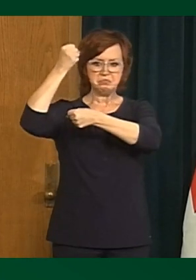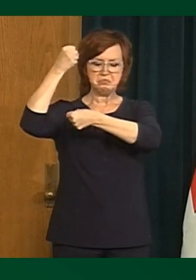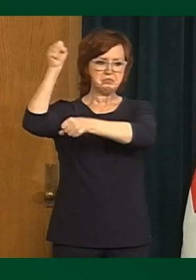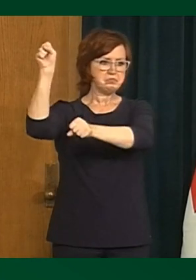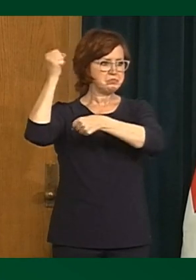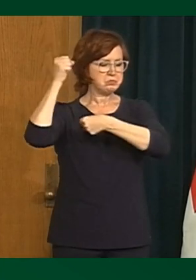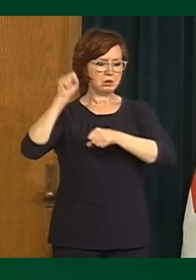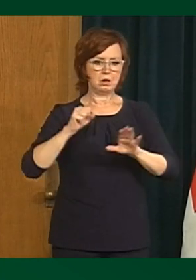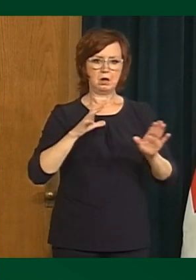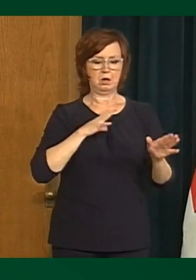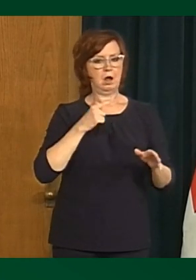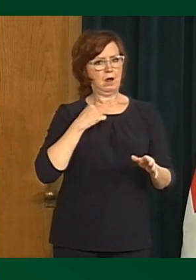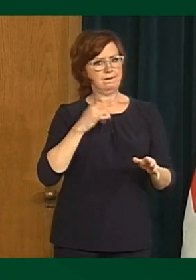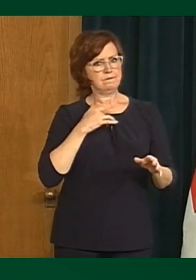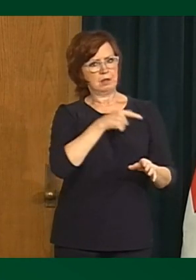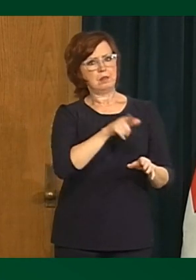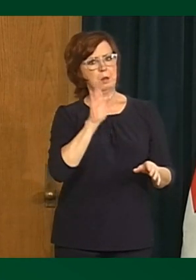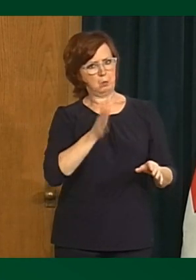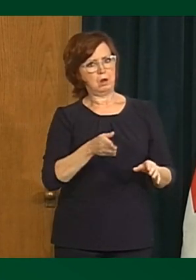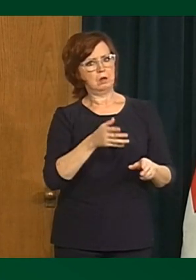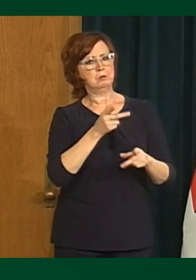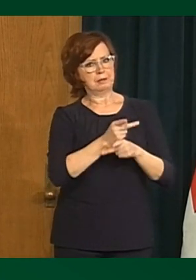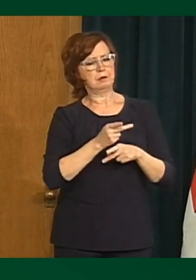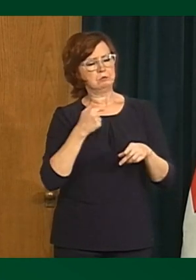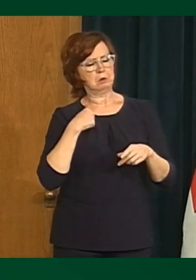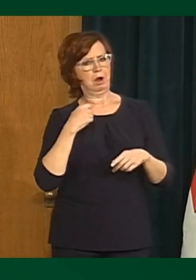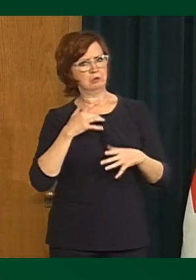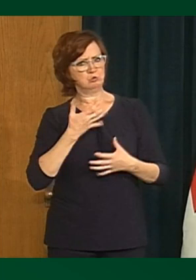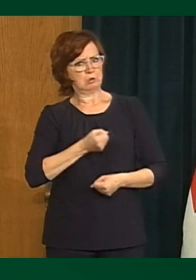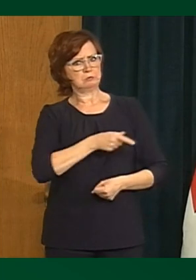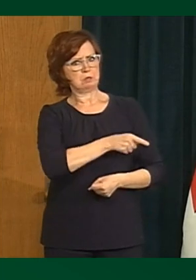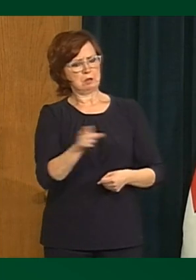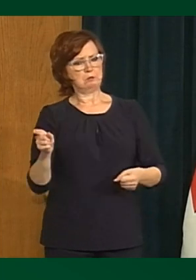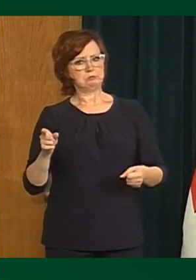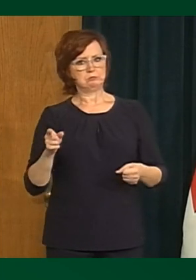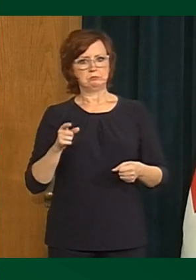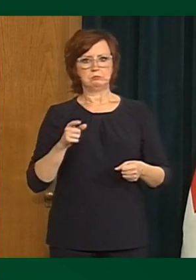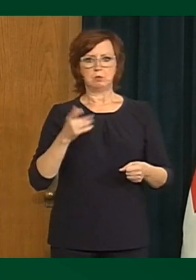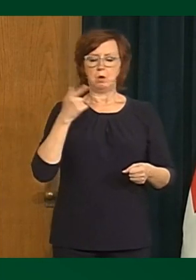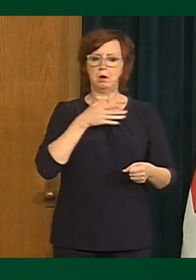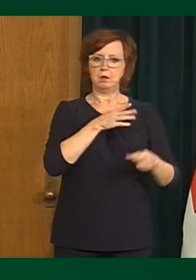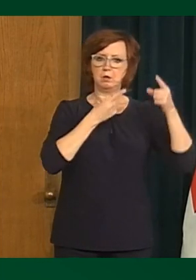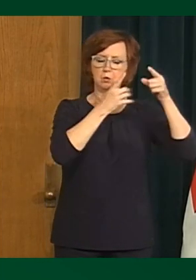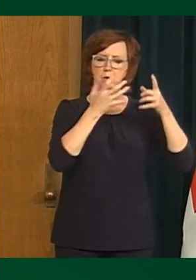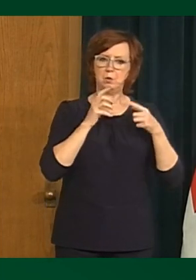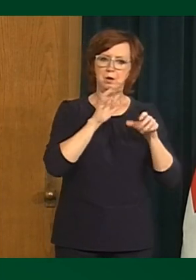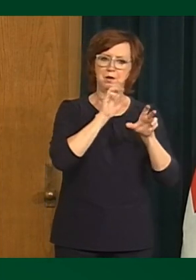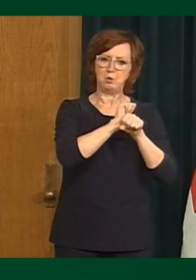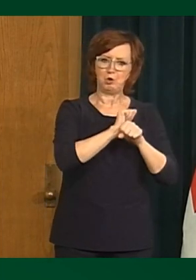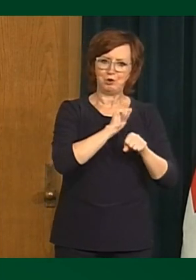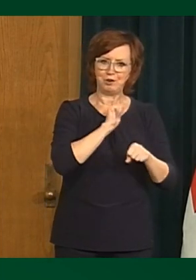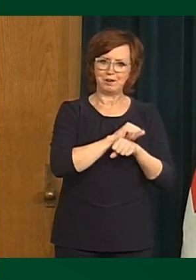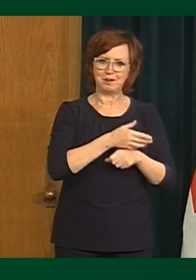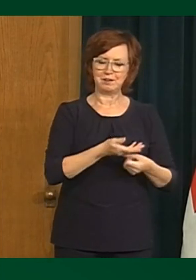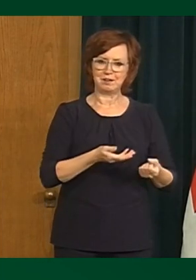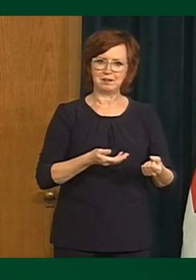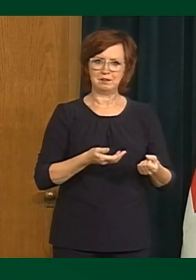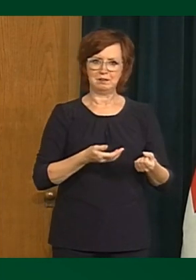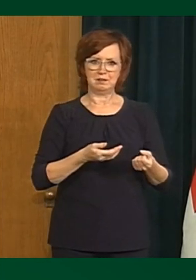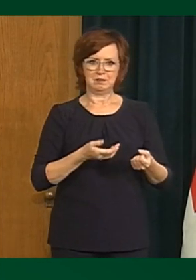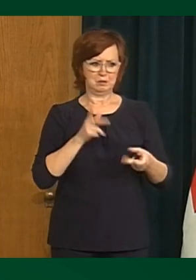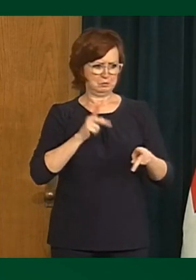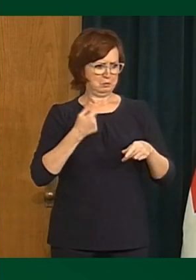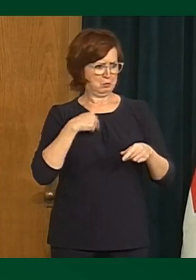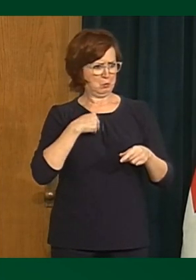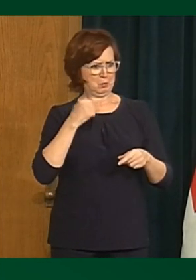many here in the community of Regina and the surrounding communities, and they want to go back to work. So that is, I'm